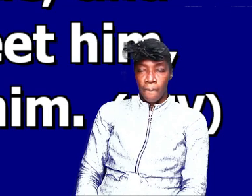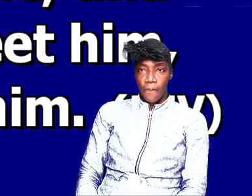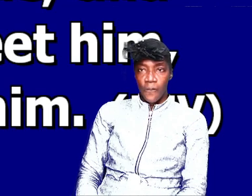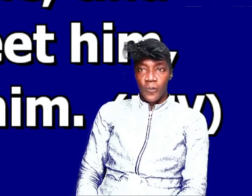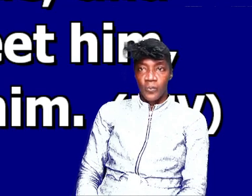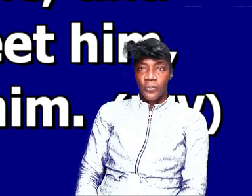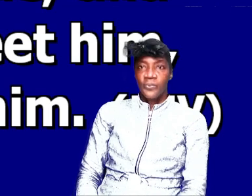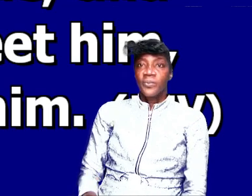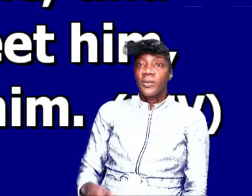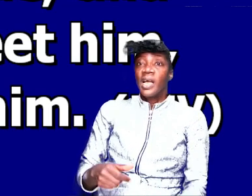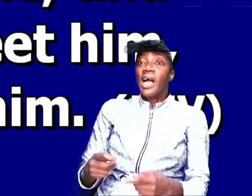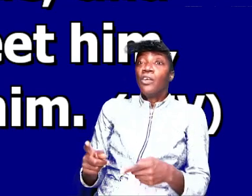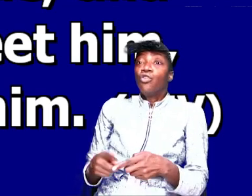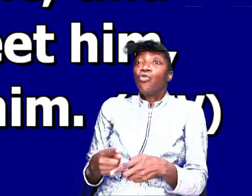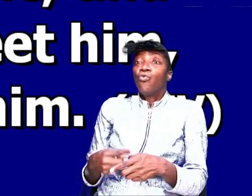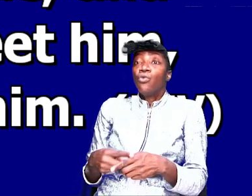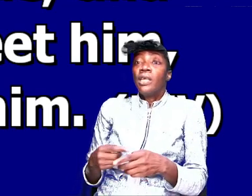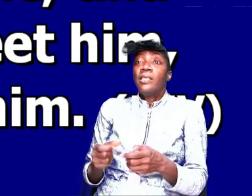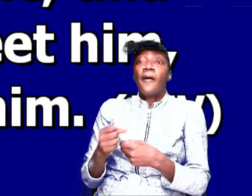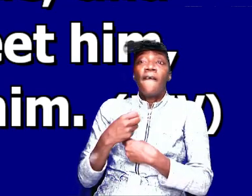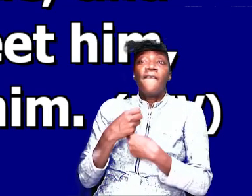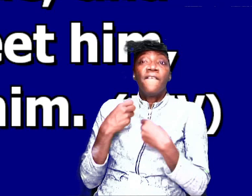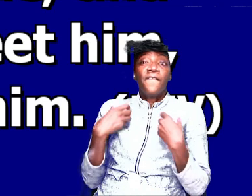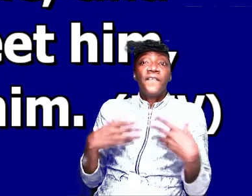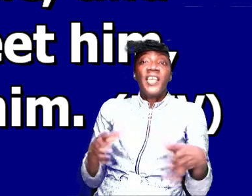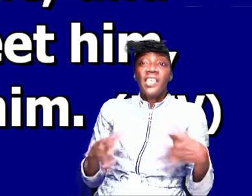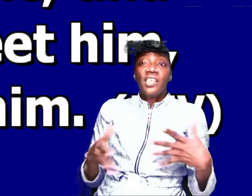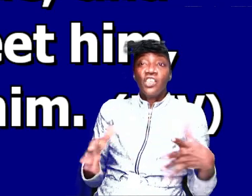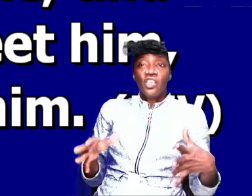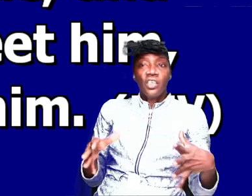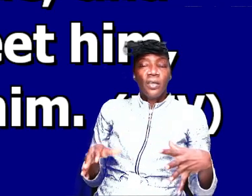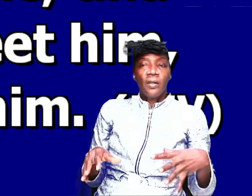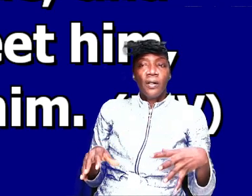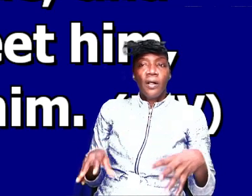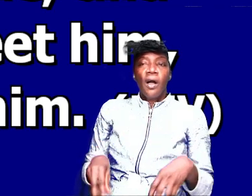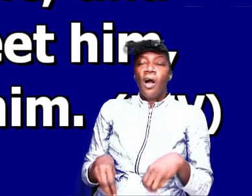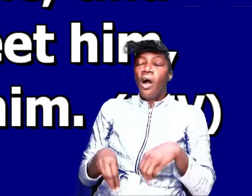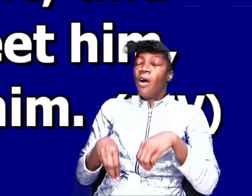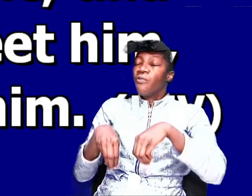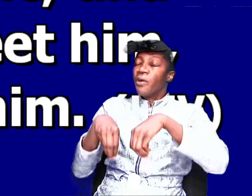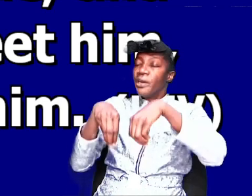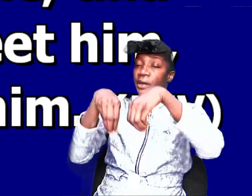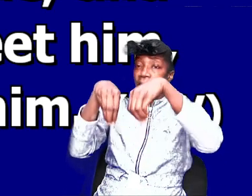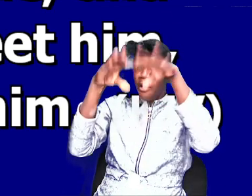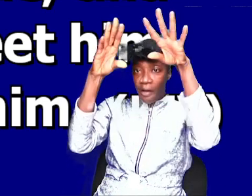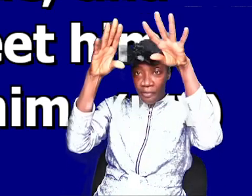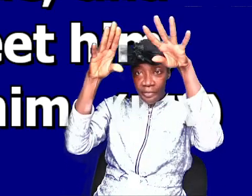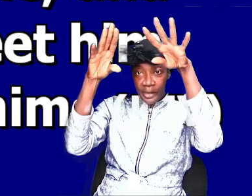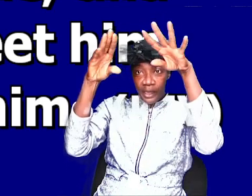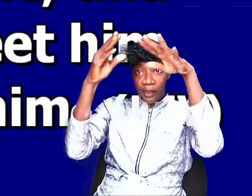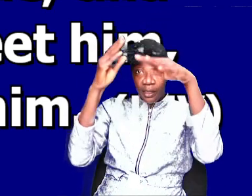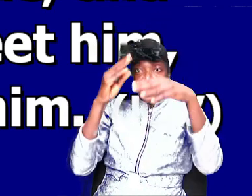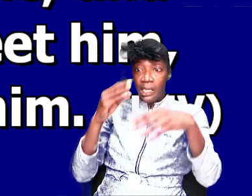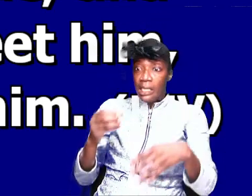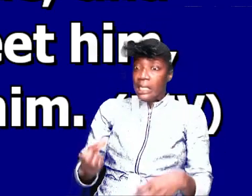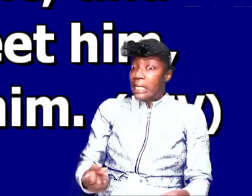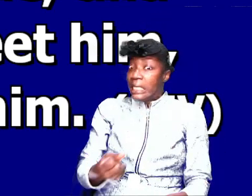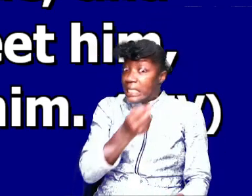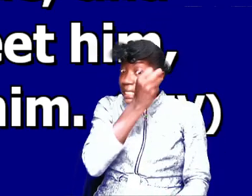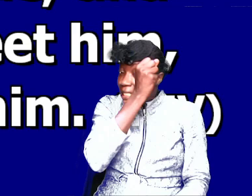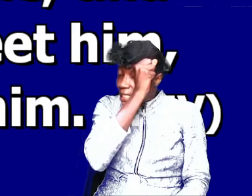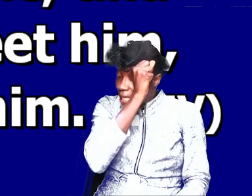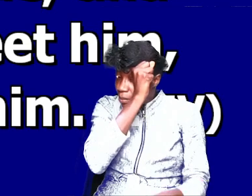came to pass that as soon as he had made an end of offering the burnt offering, behold, Samuel